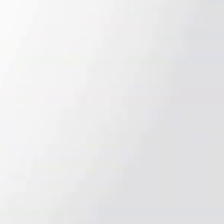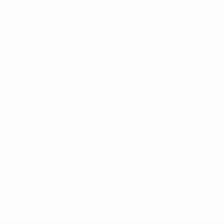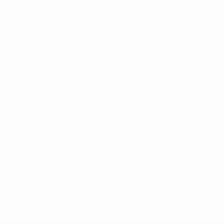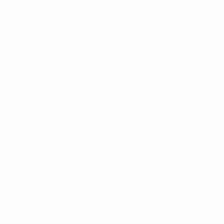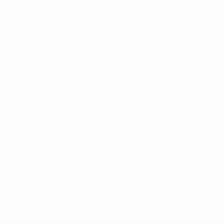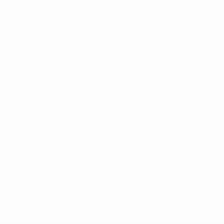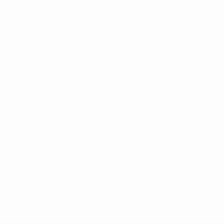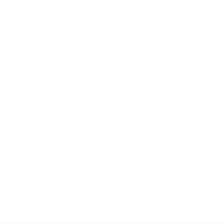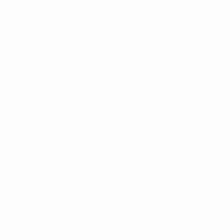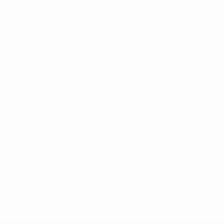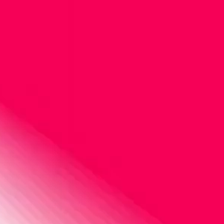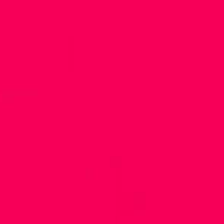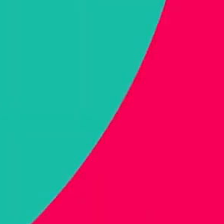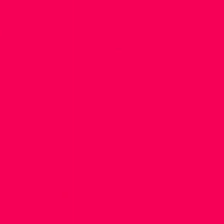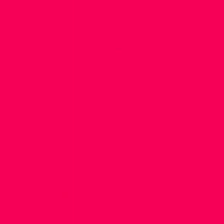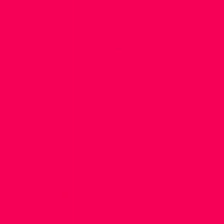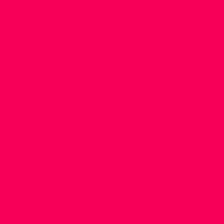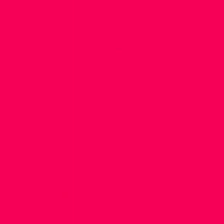KPM.